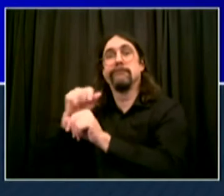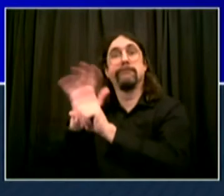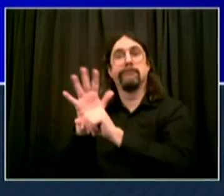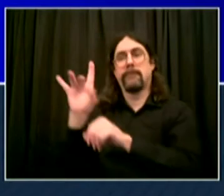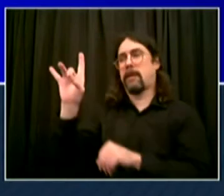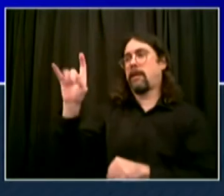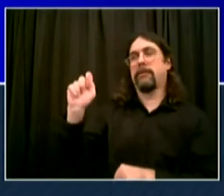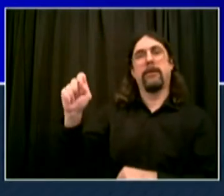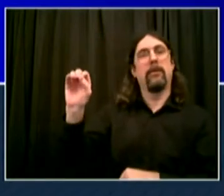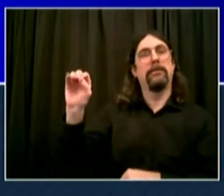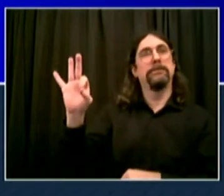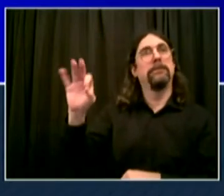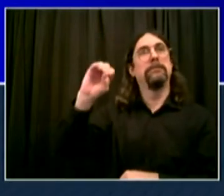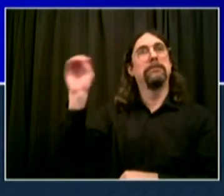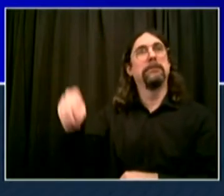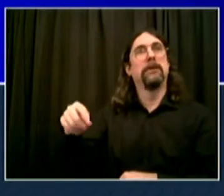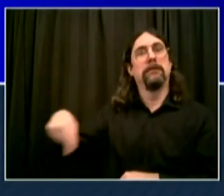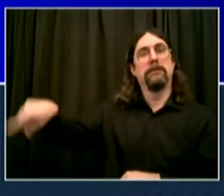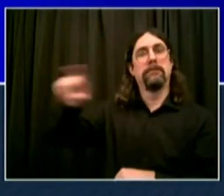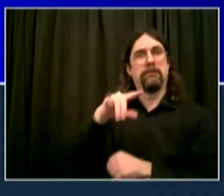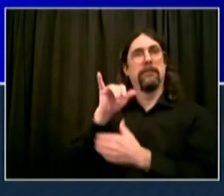the 7-day rolling average,